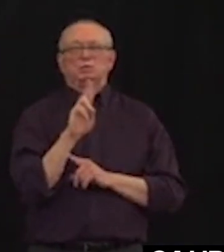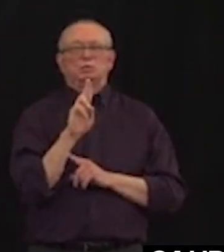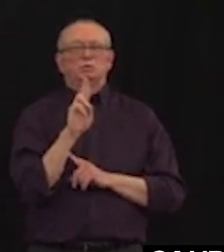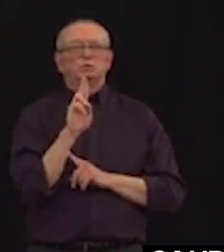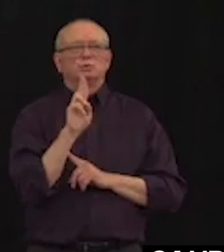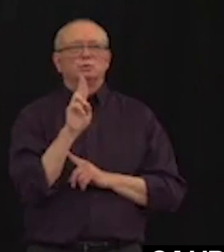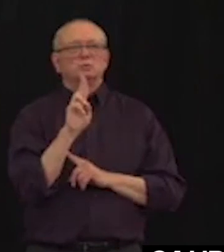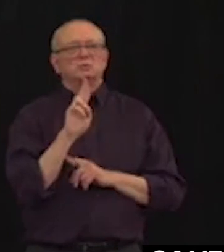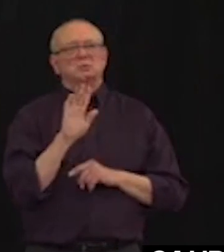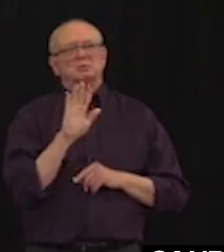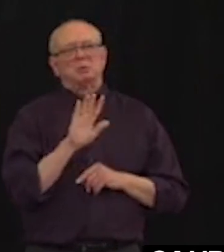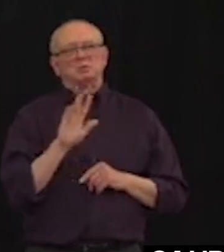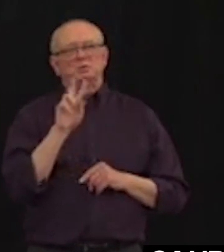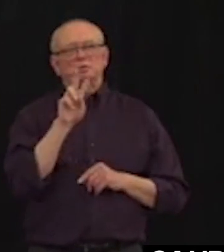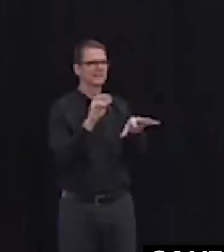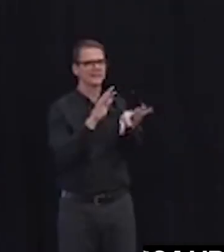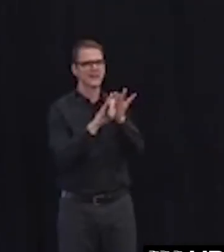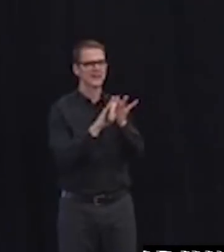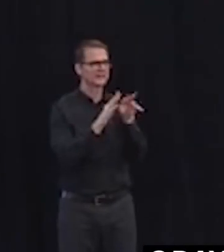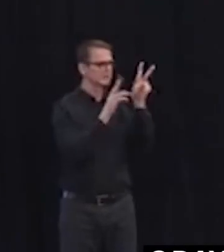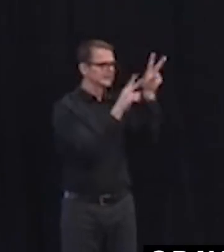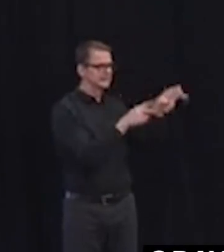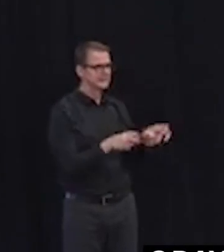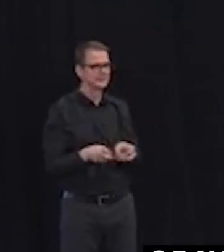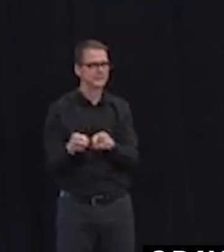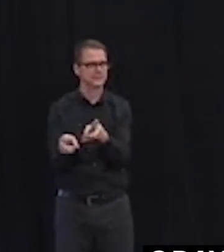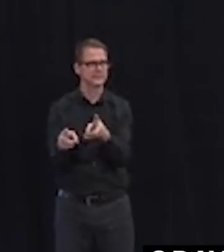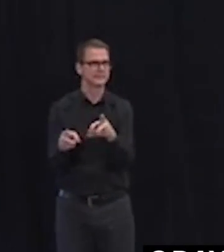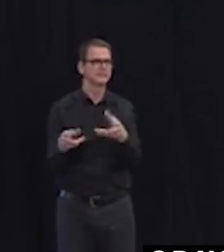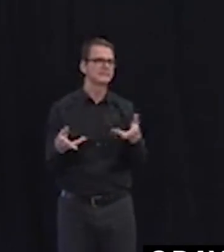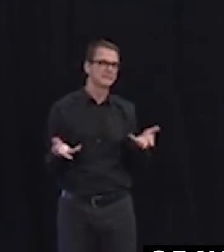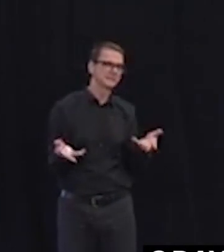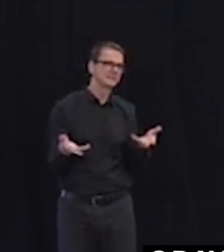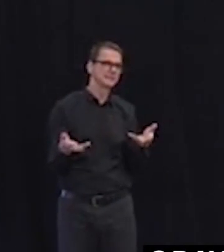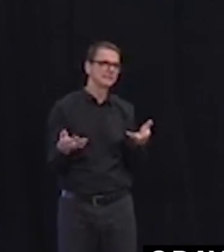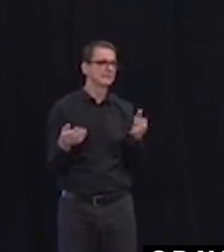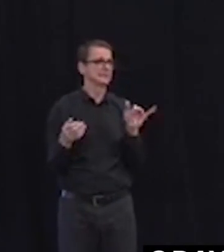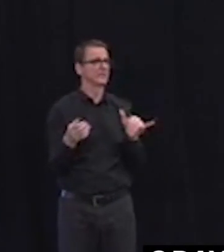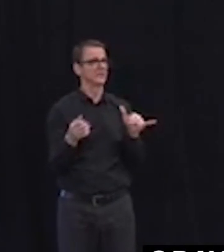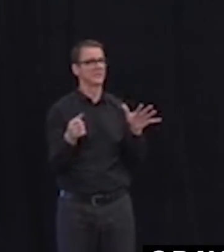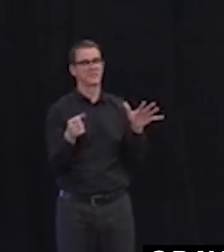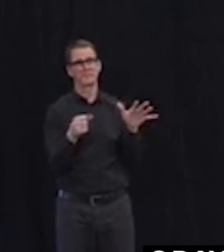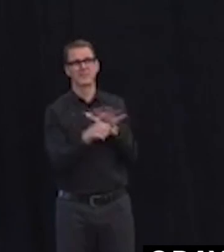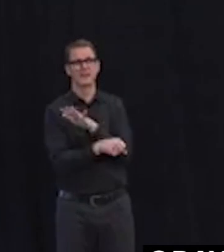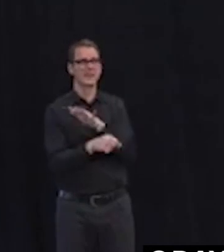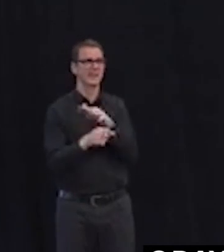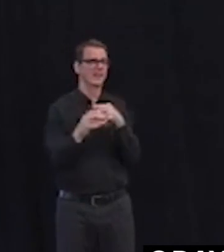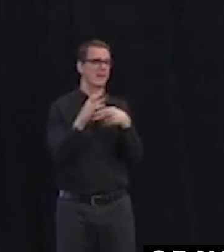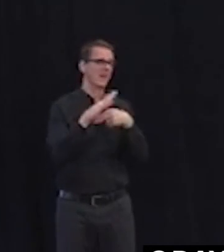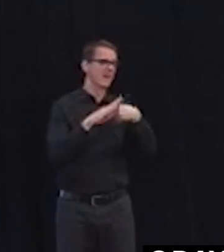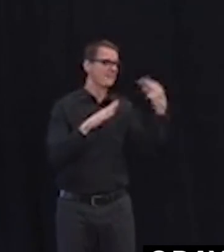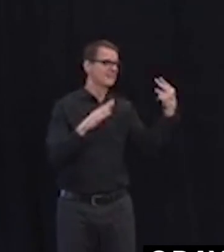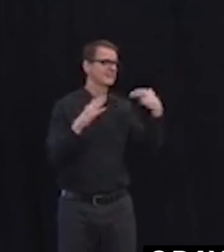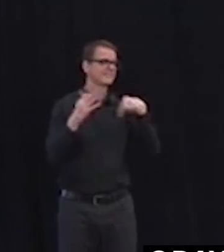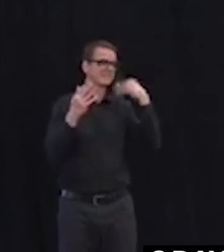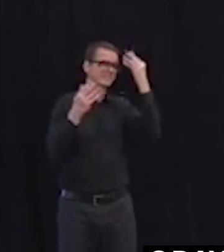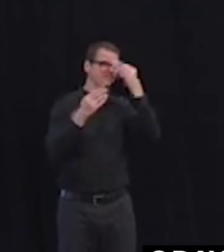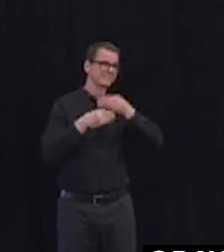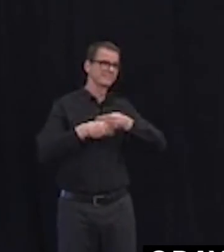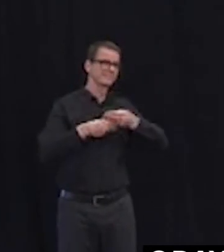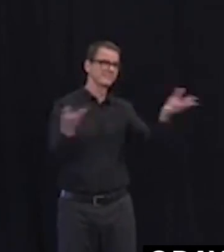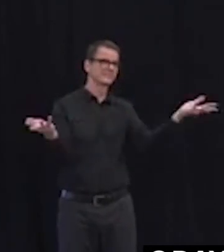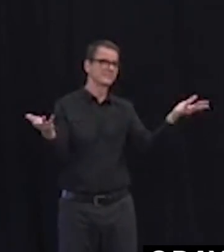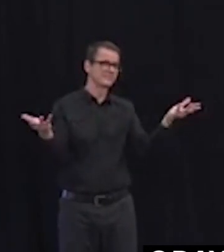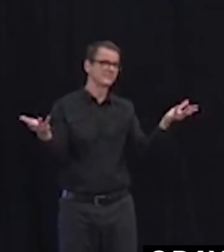the projections so far off? Let me be totally transparent about this. Early on, we as government were